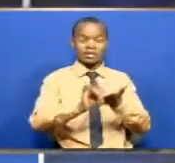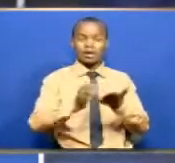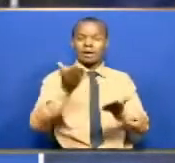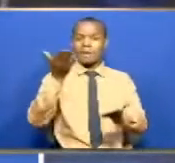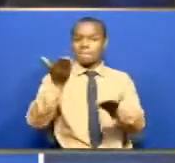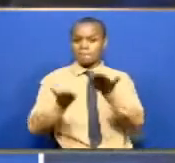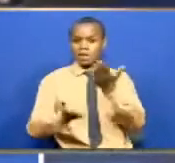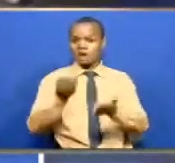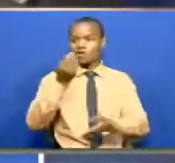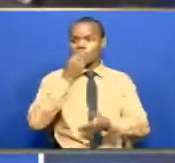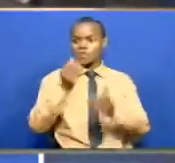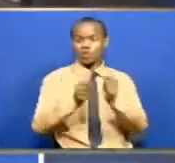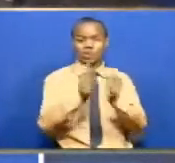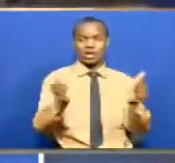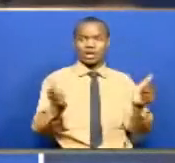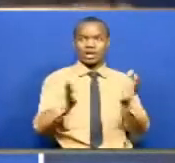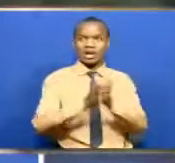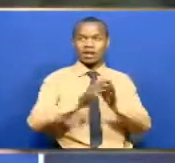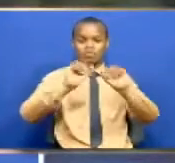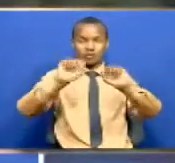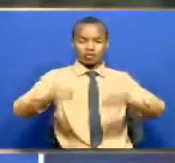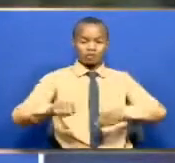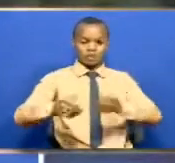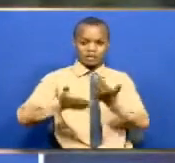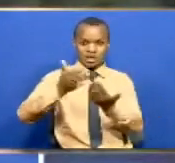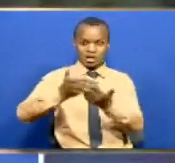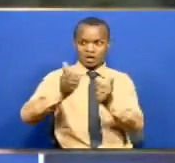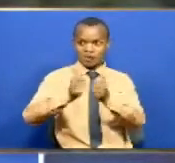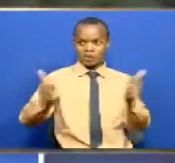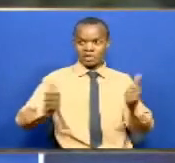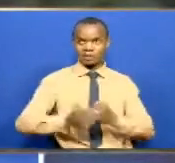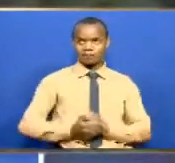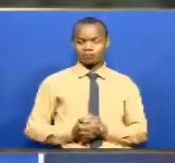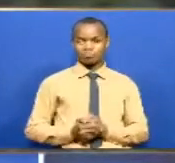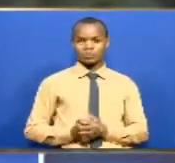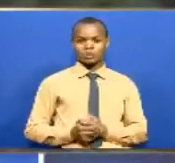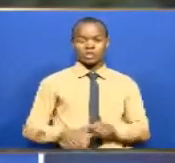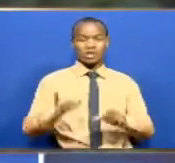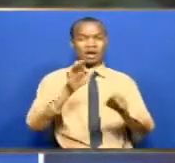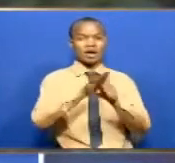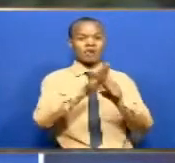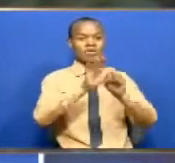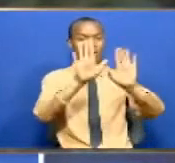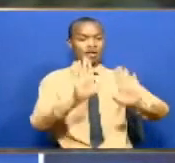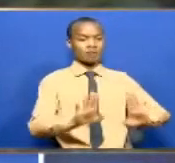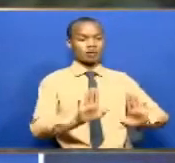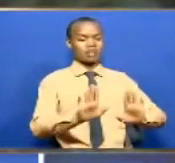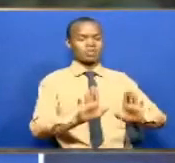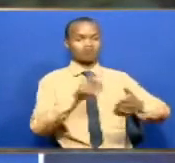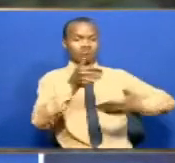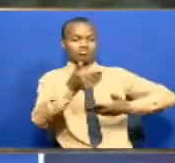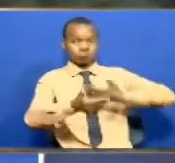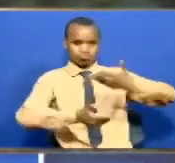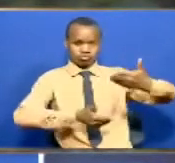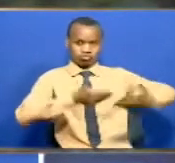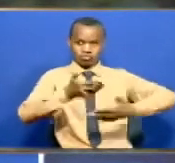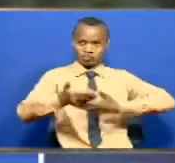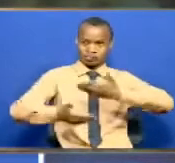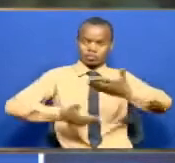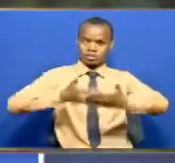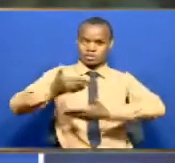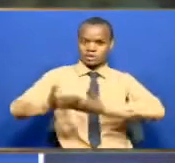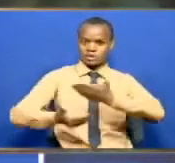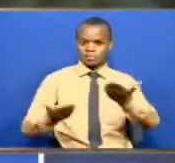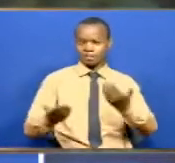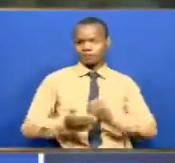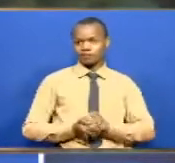old age complication is medically addressed. So most of them need to be talked to, need to just have